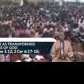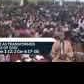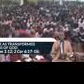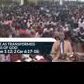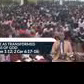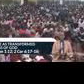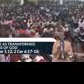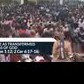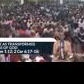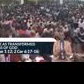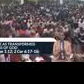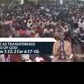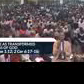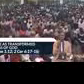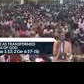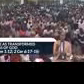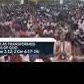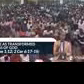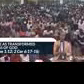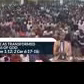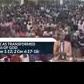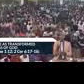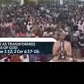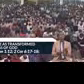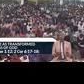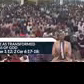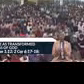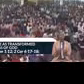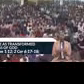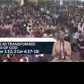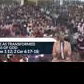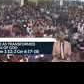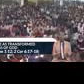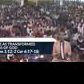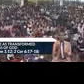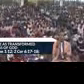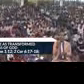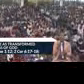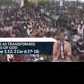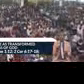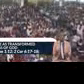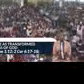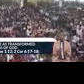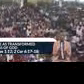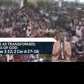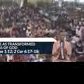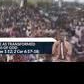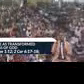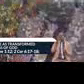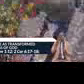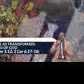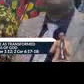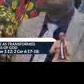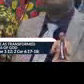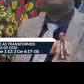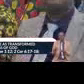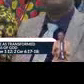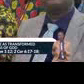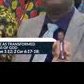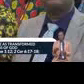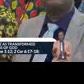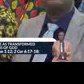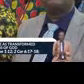upon us. Behold, what does that mean? It says, don't think about any